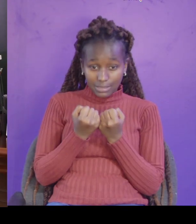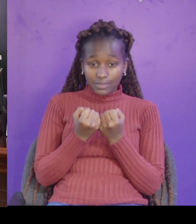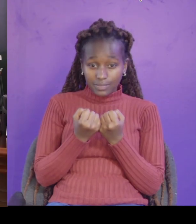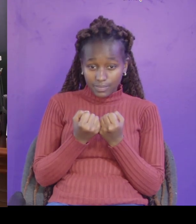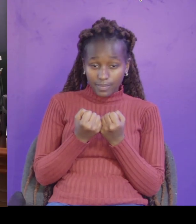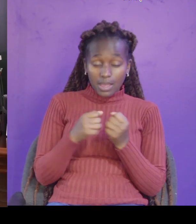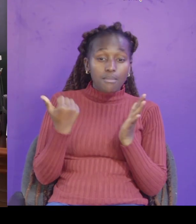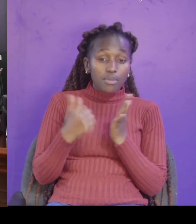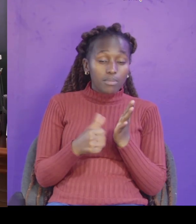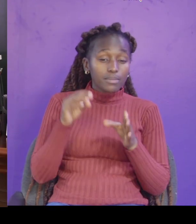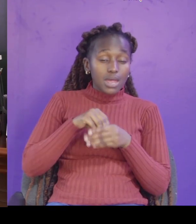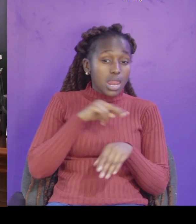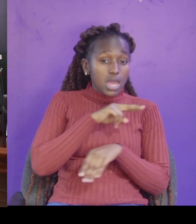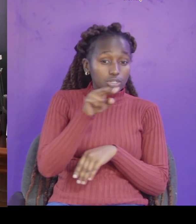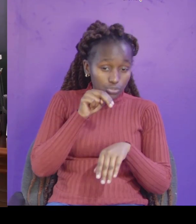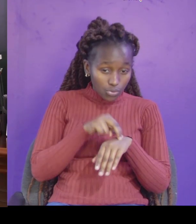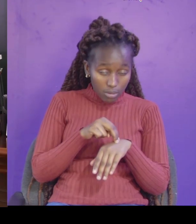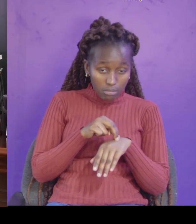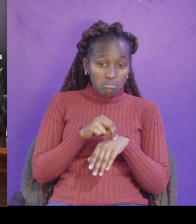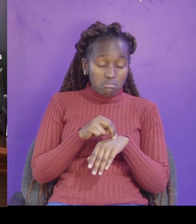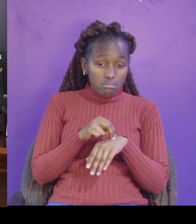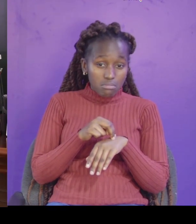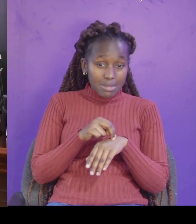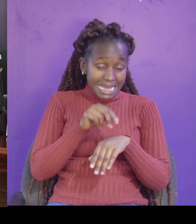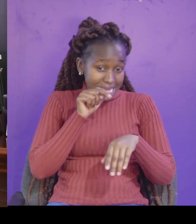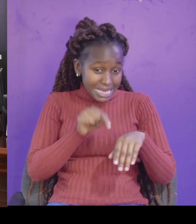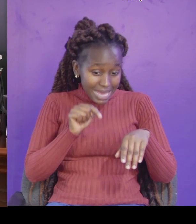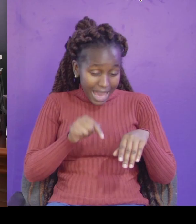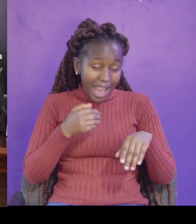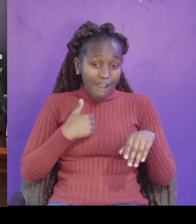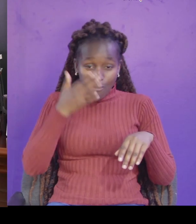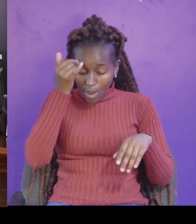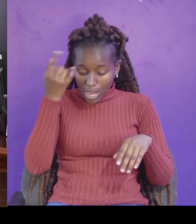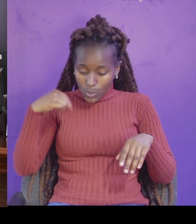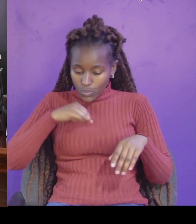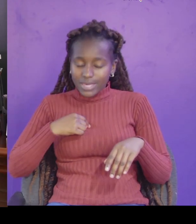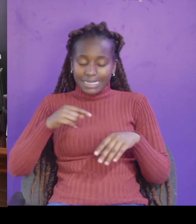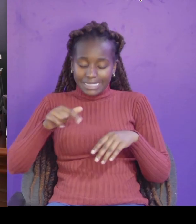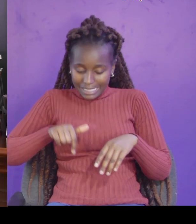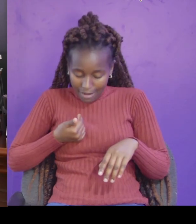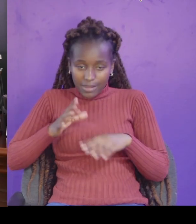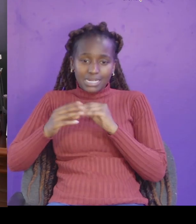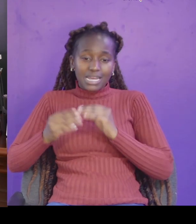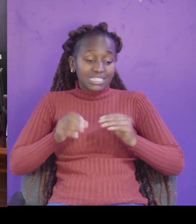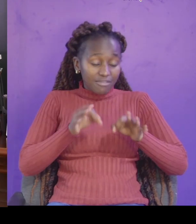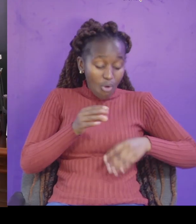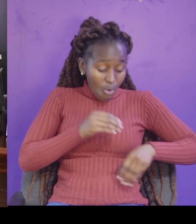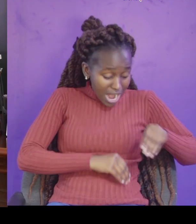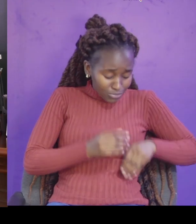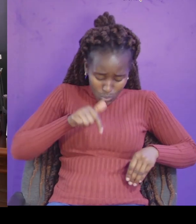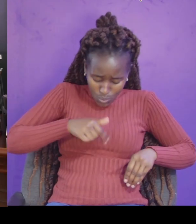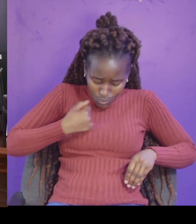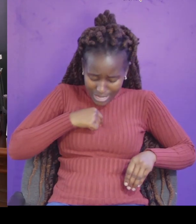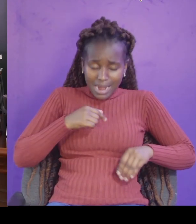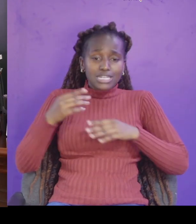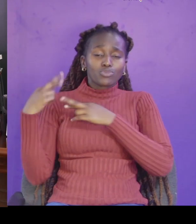nation have been created by us, the people. Even corruption has been created by the people themselves, and they blame the government. The government is not